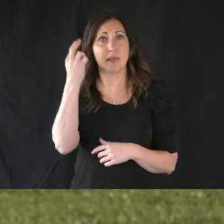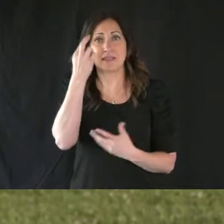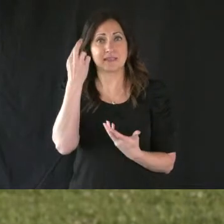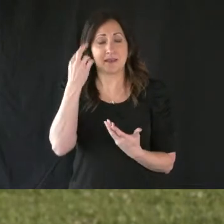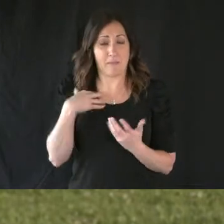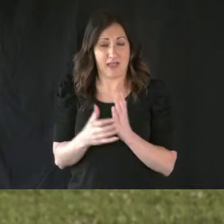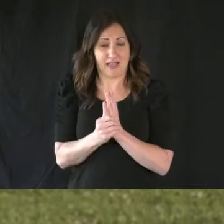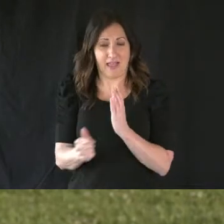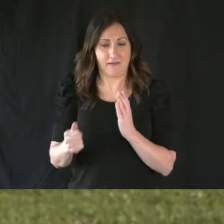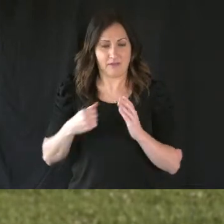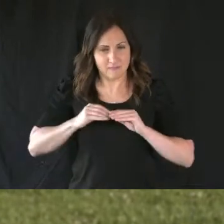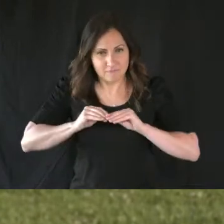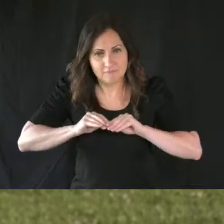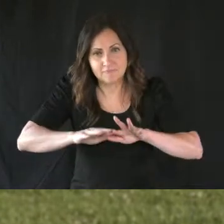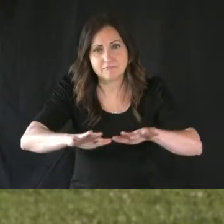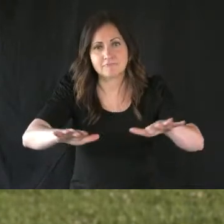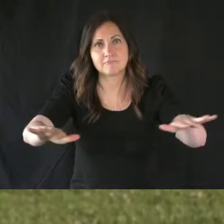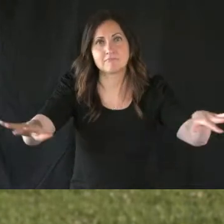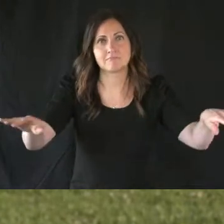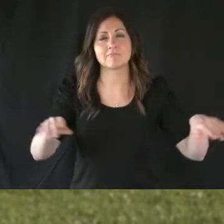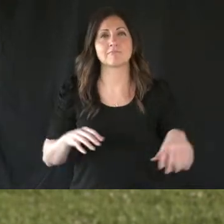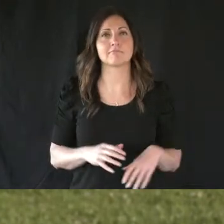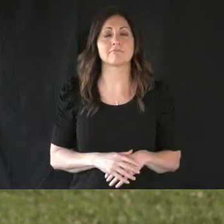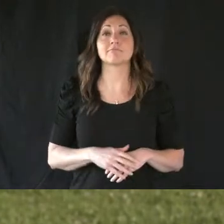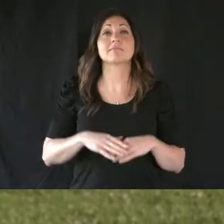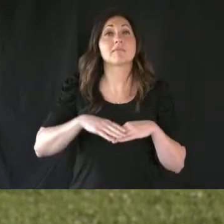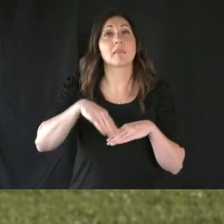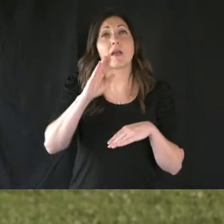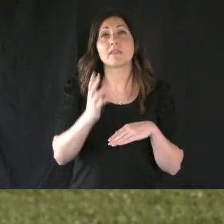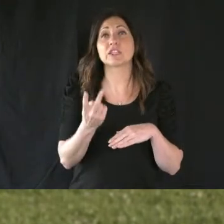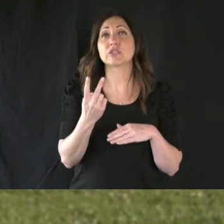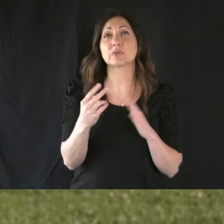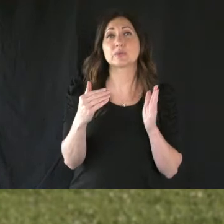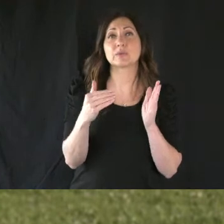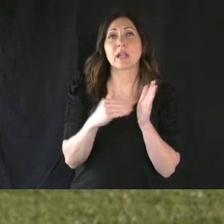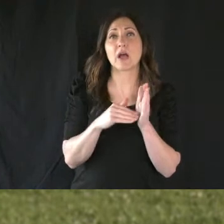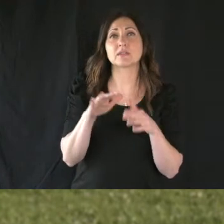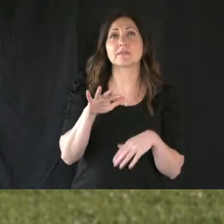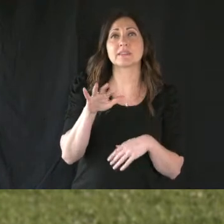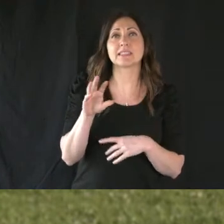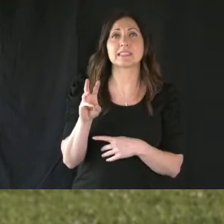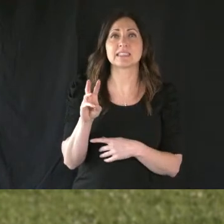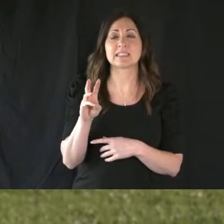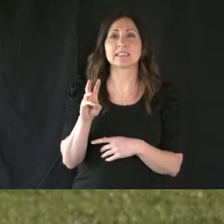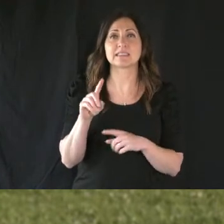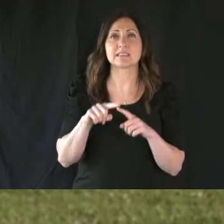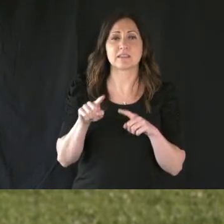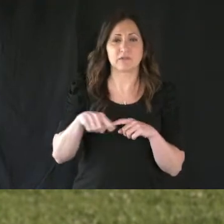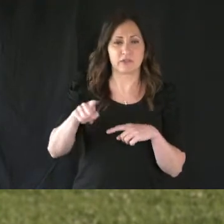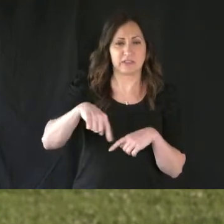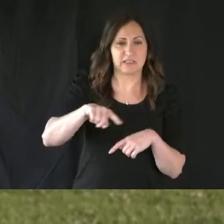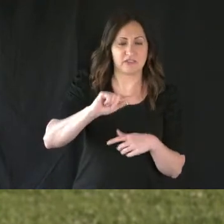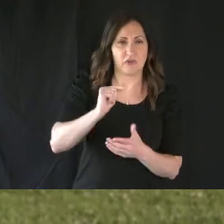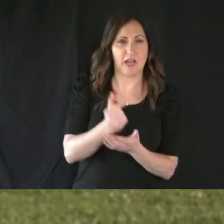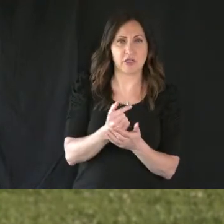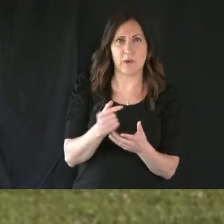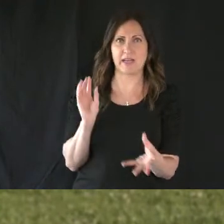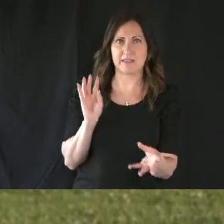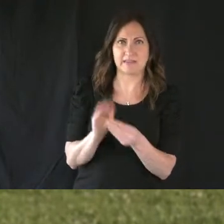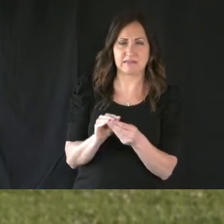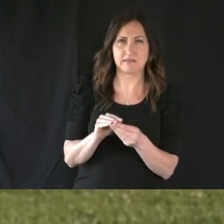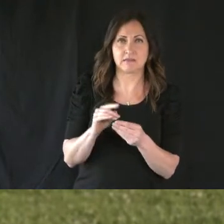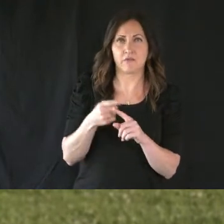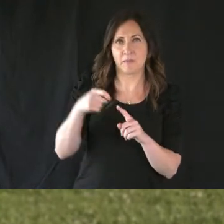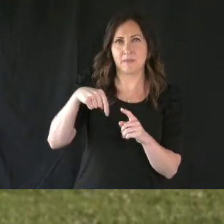away. Of more than 2,056 graduates this weekend,